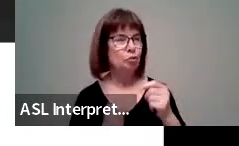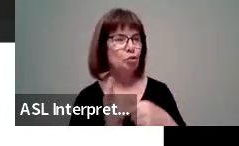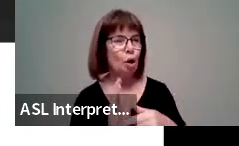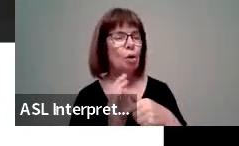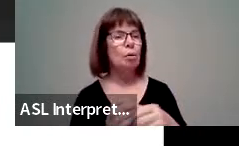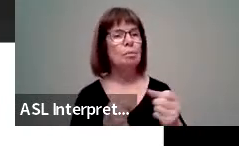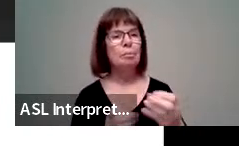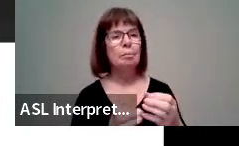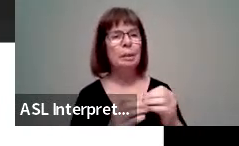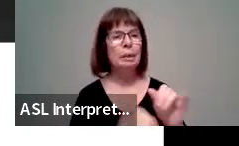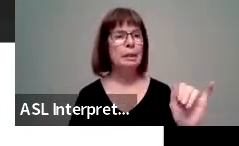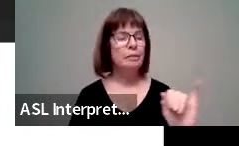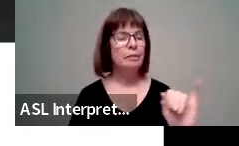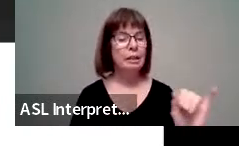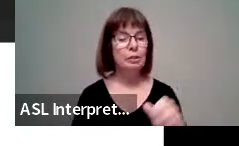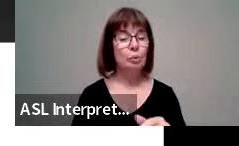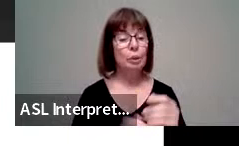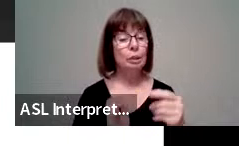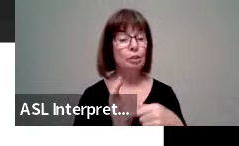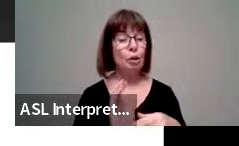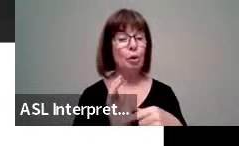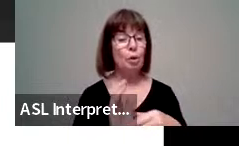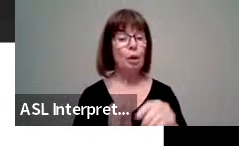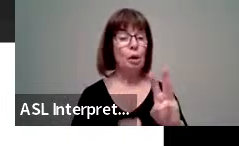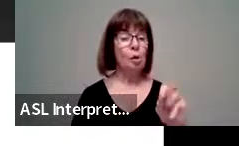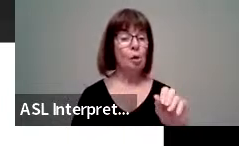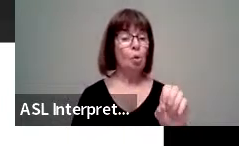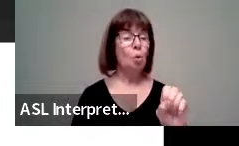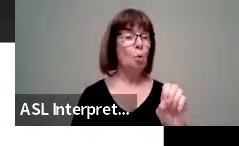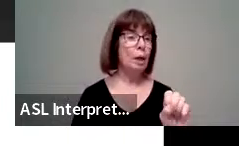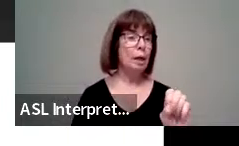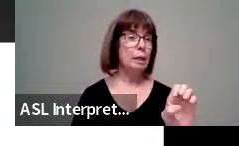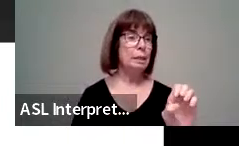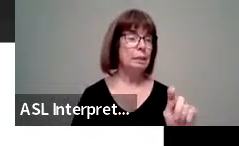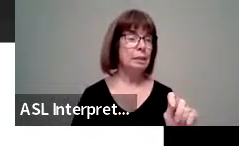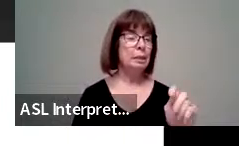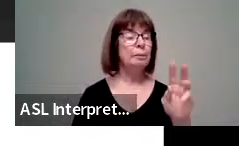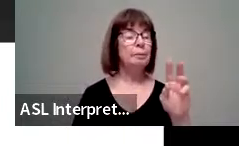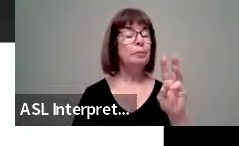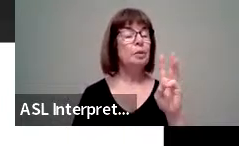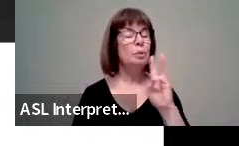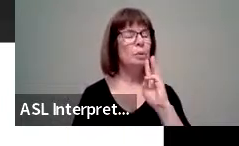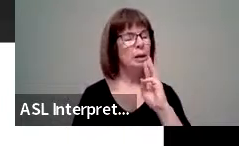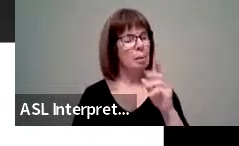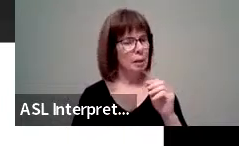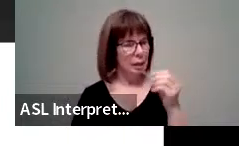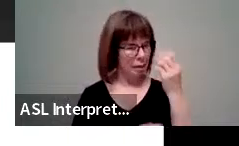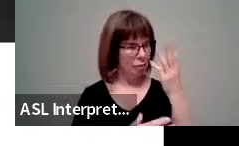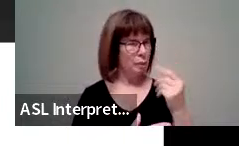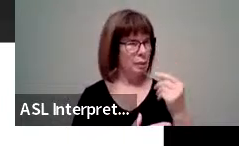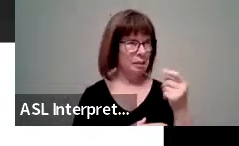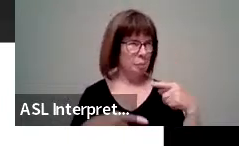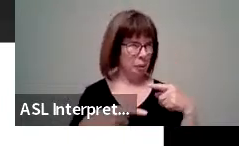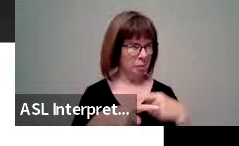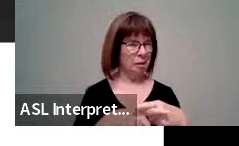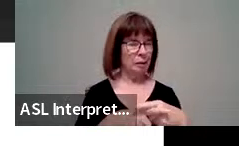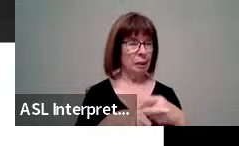we also look at the wastewater data on actually what I have is a little conflicting right now. On the left is